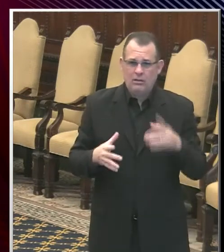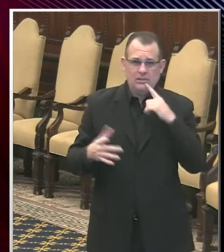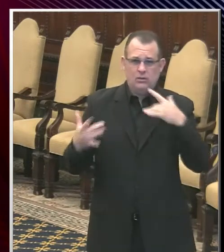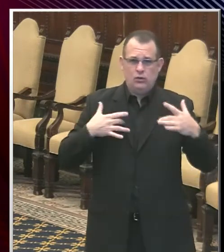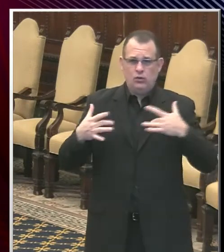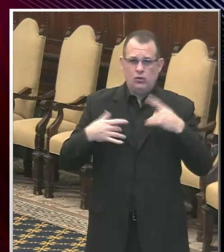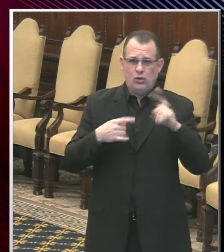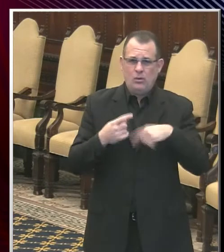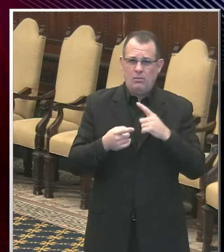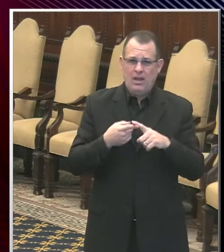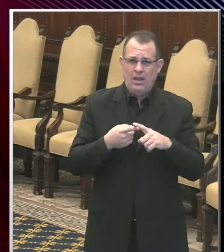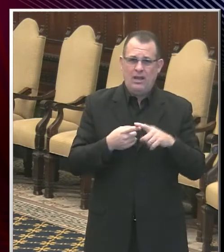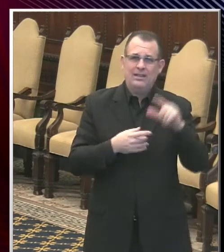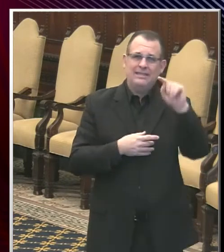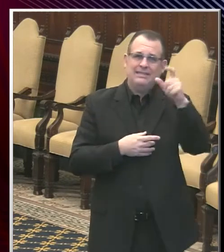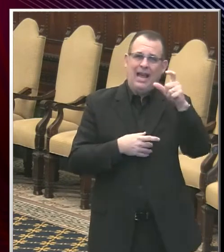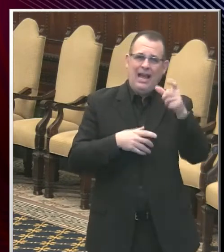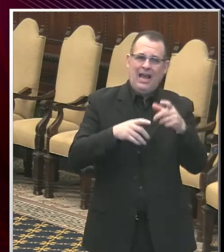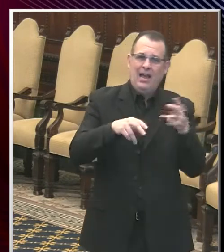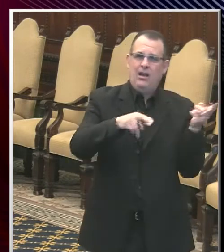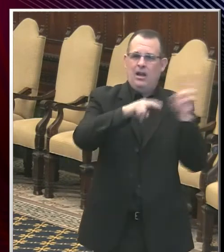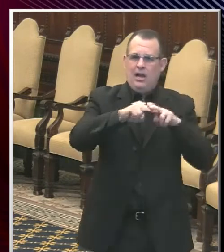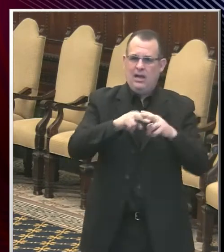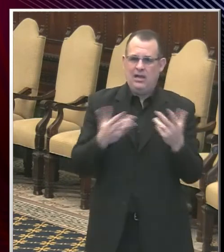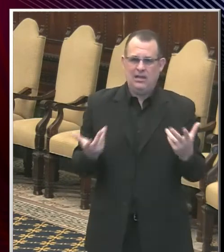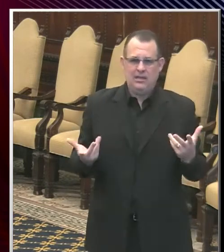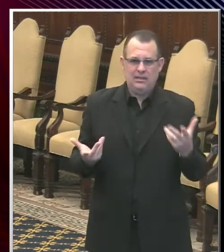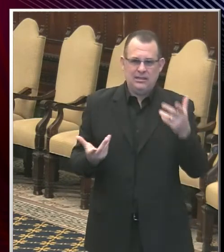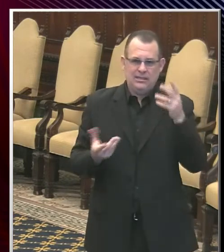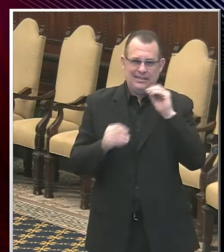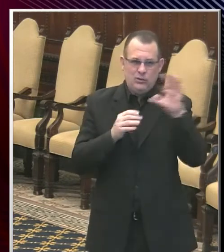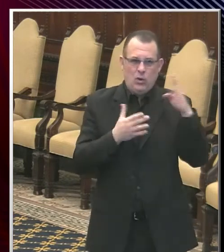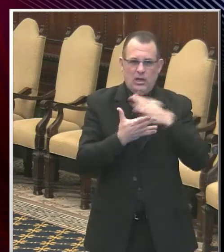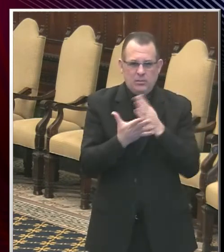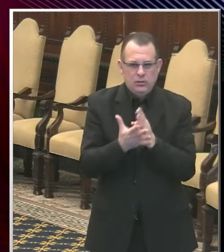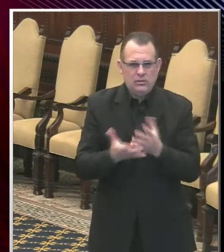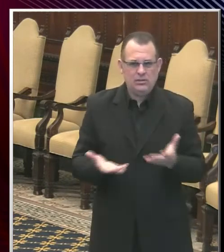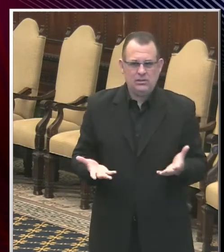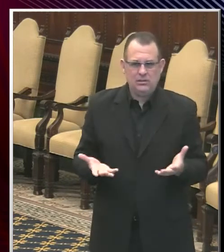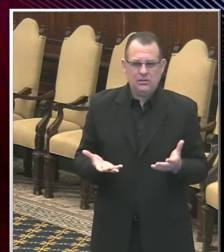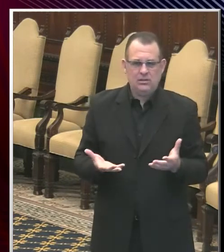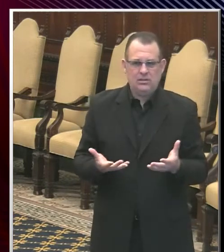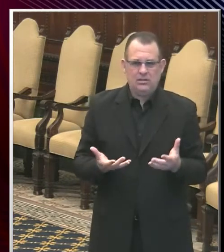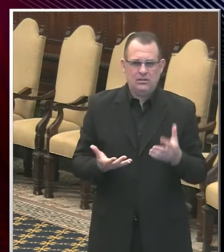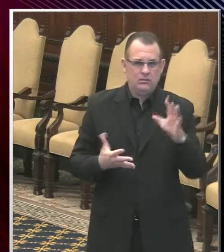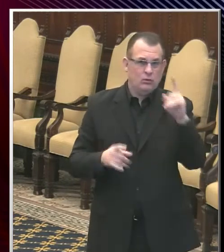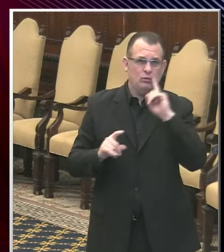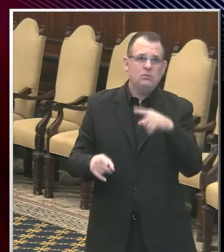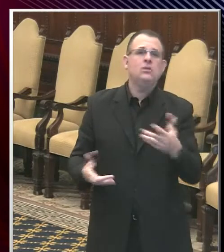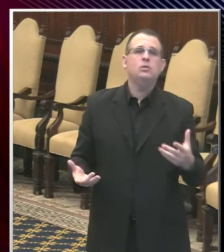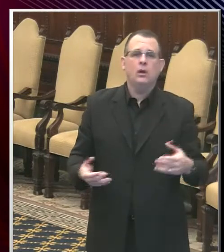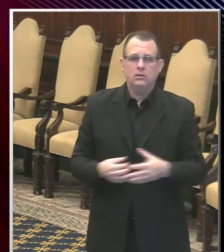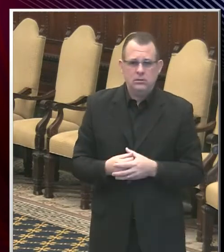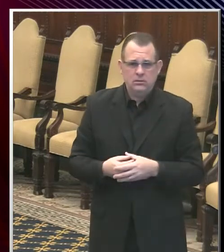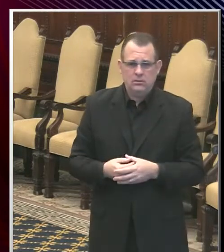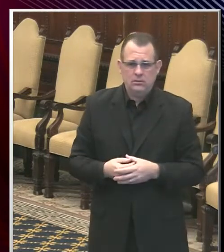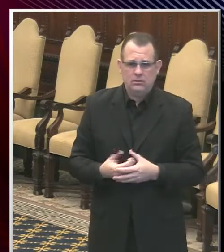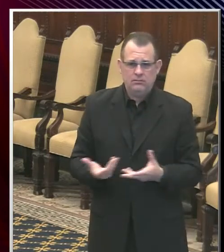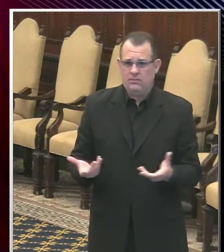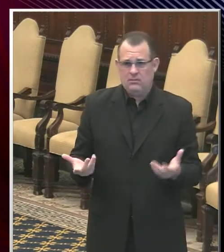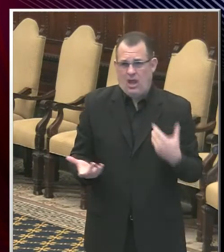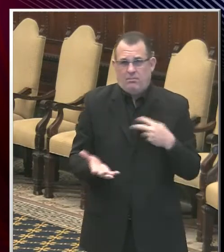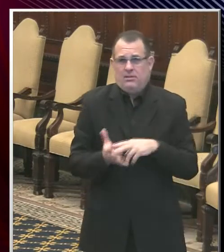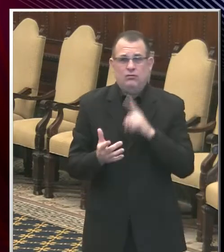the tax hikes proposed in your budget. What would your response be to that if there's really